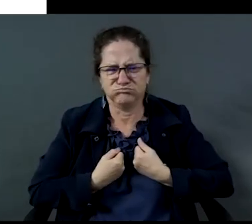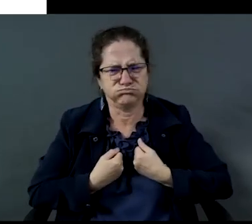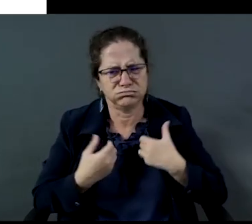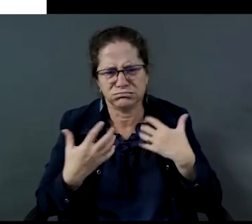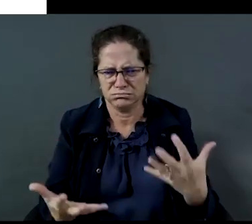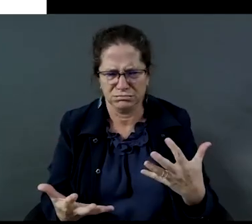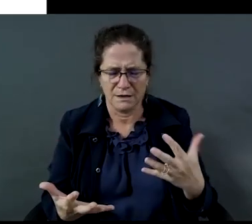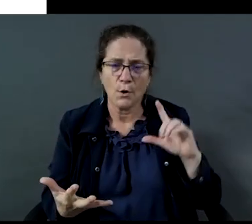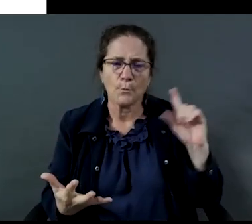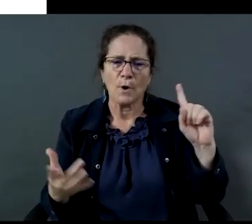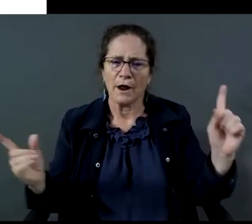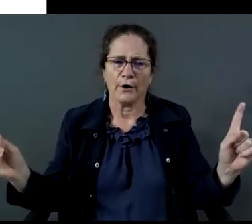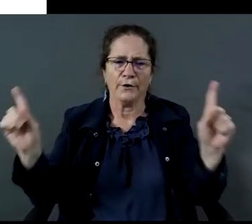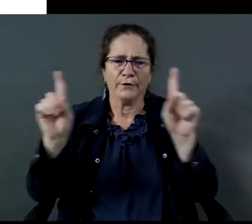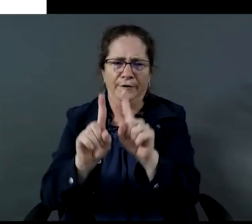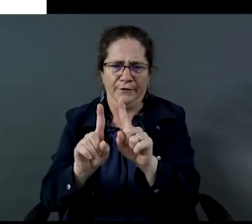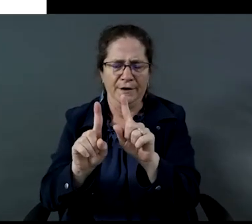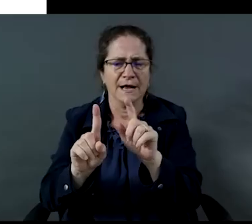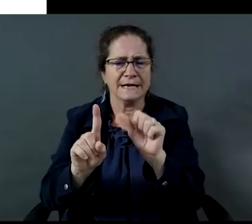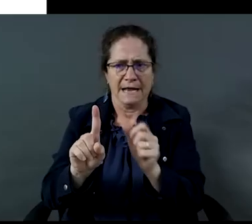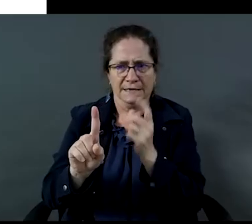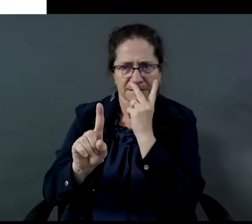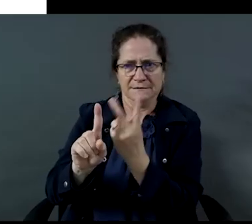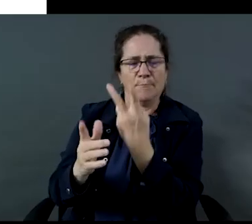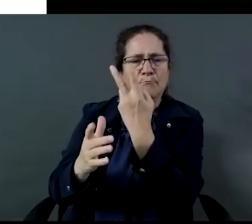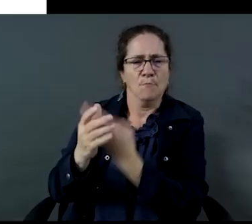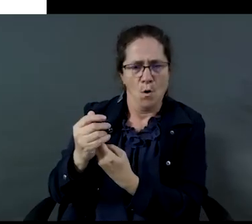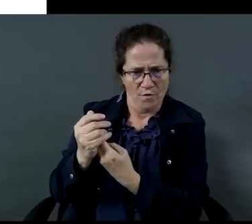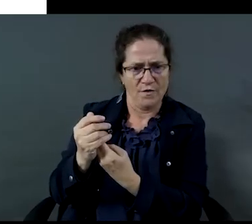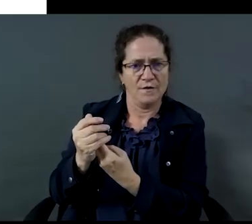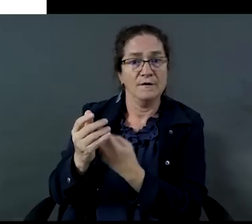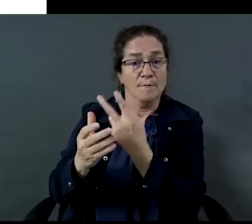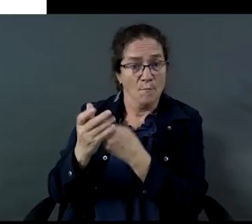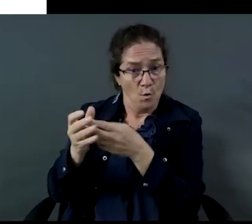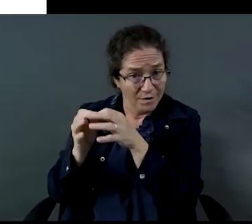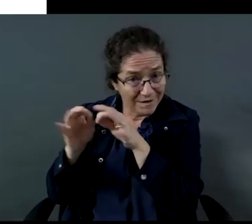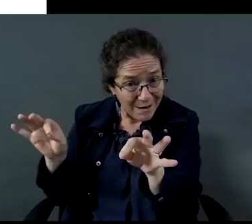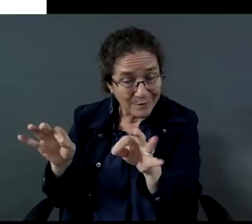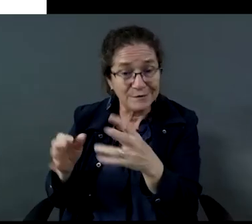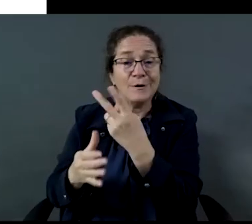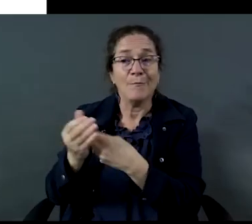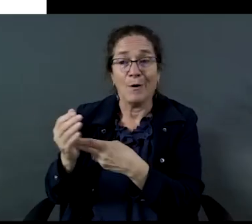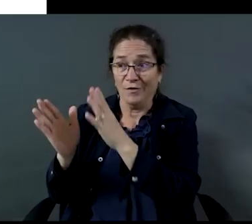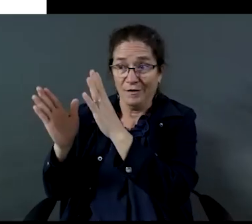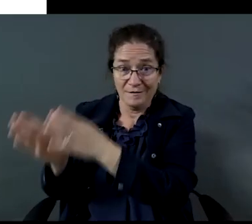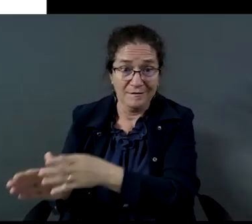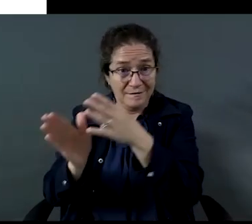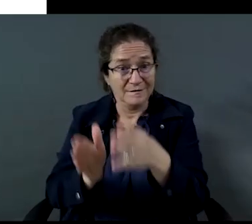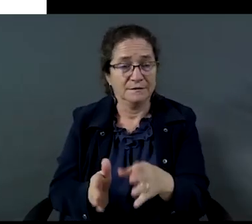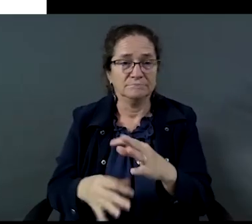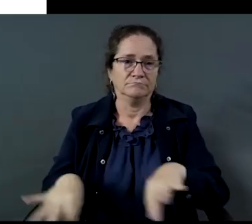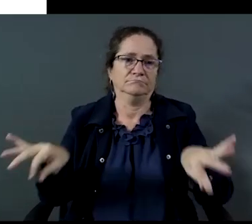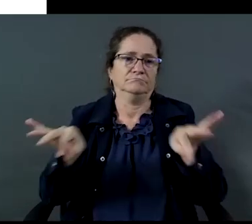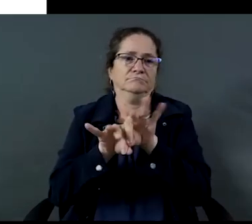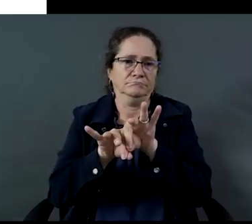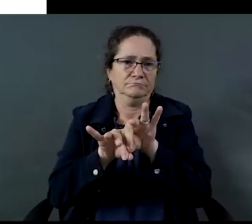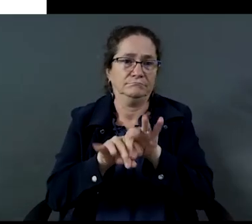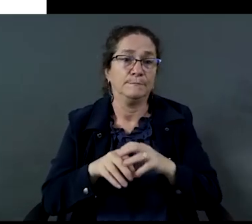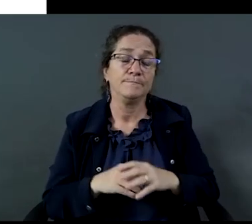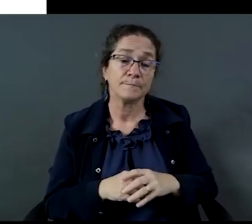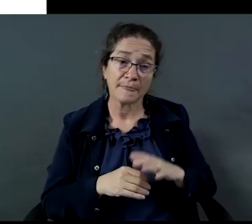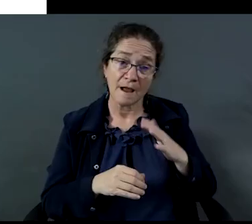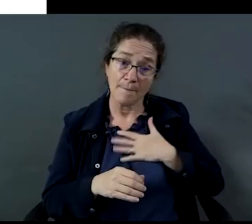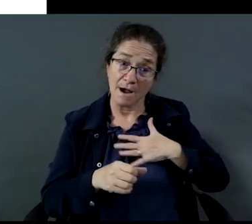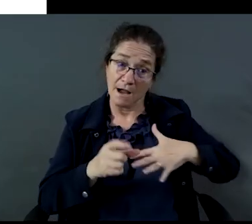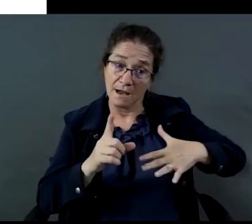us? Both languages, both individuals is critical. And how do I need to change my classroom space, physical or virtual,